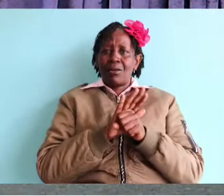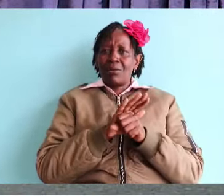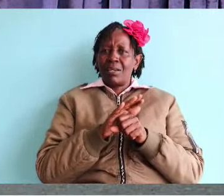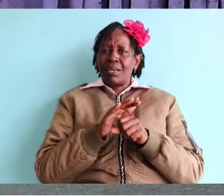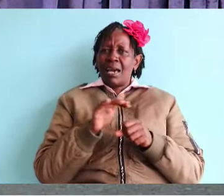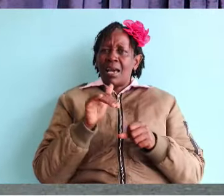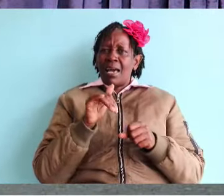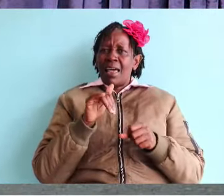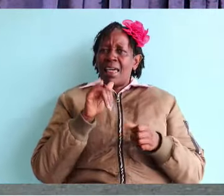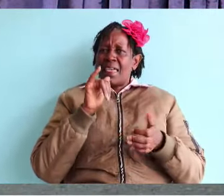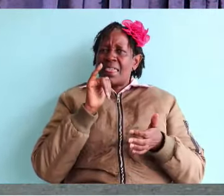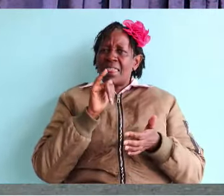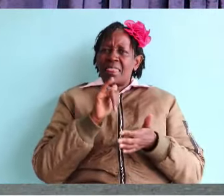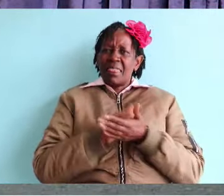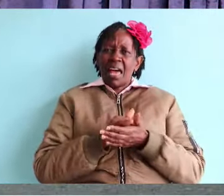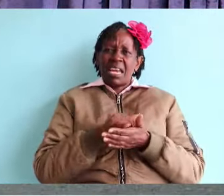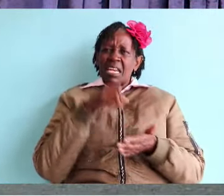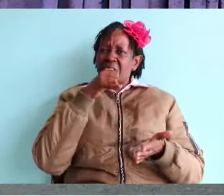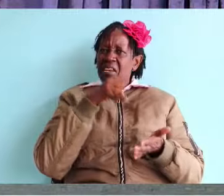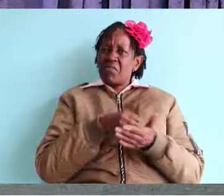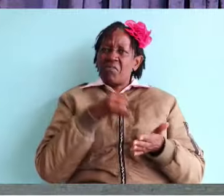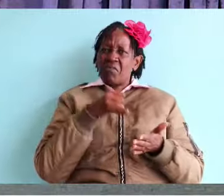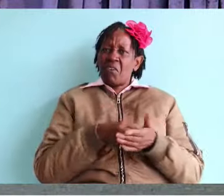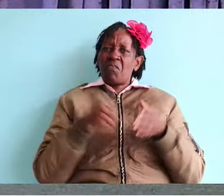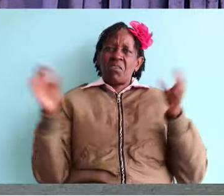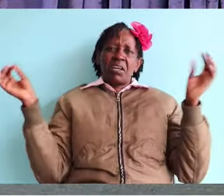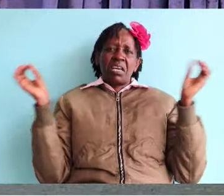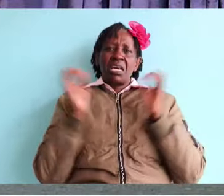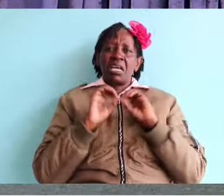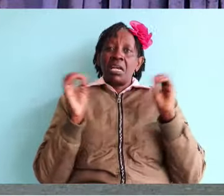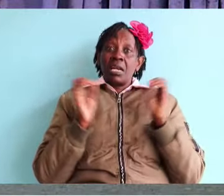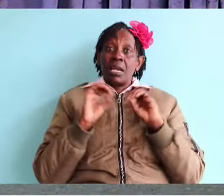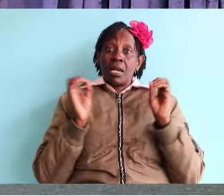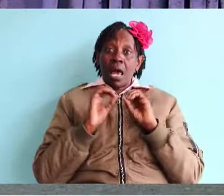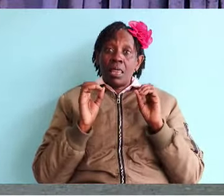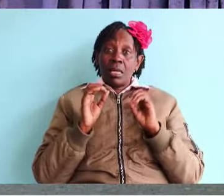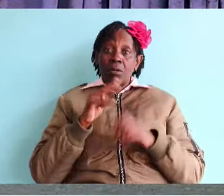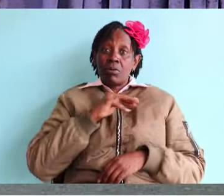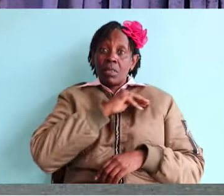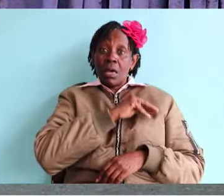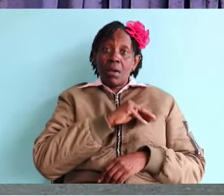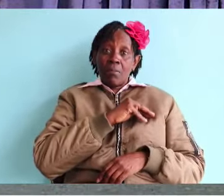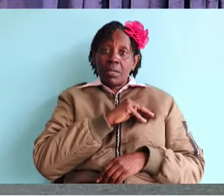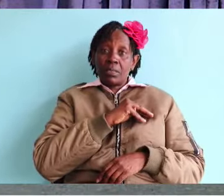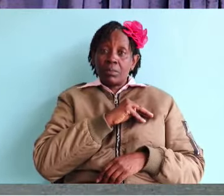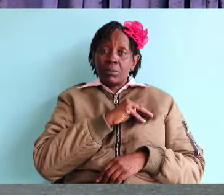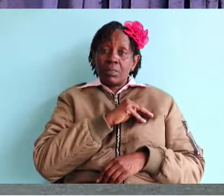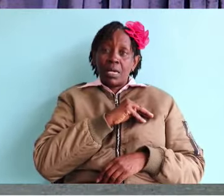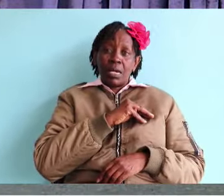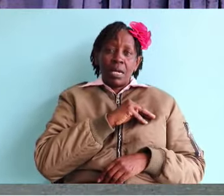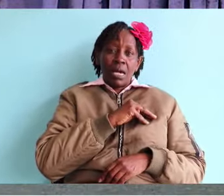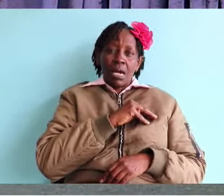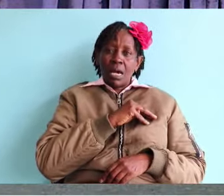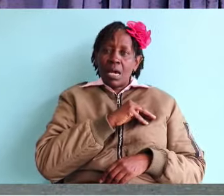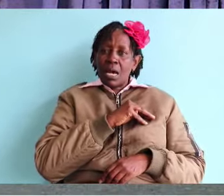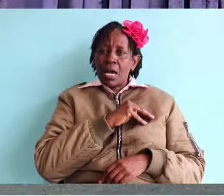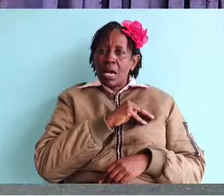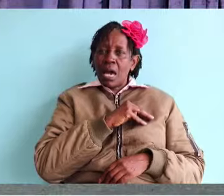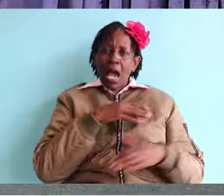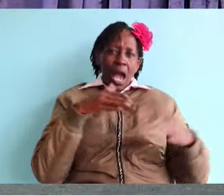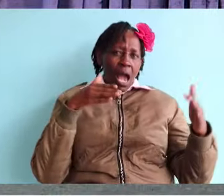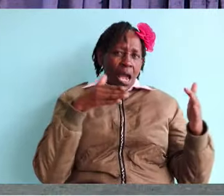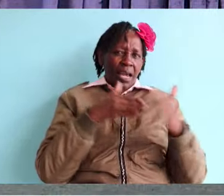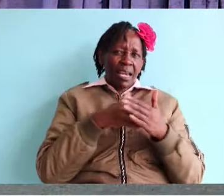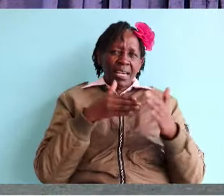were not as involved with this mission to the against the Midianites like the other communities